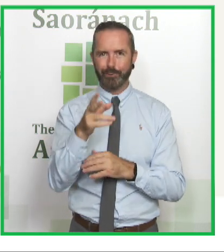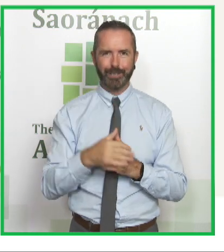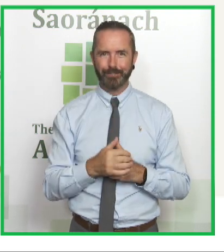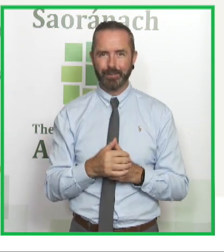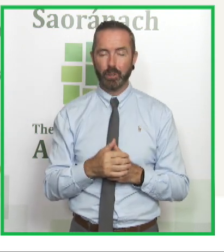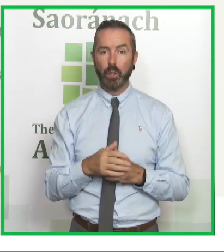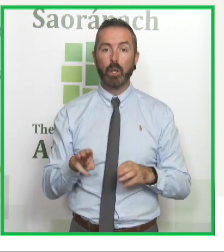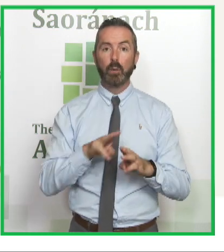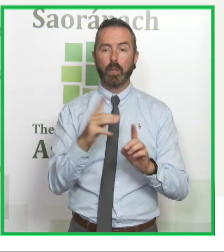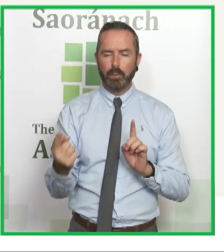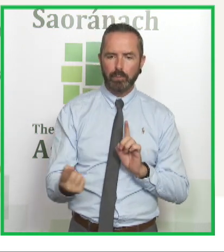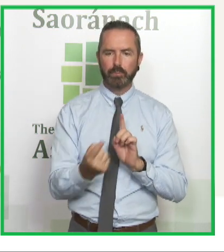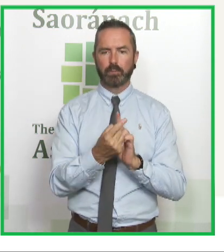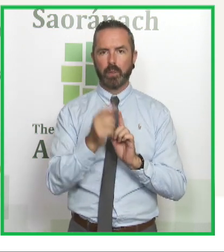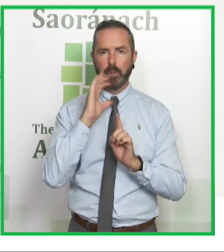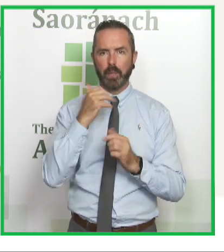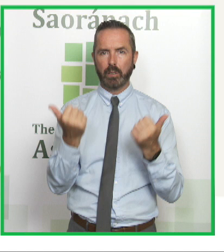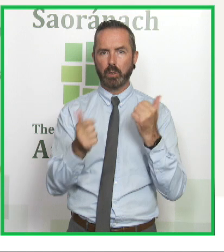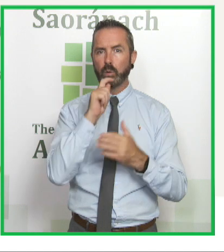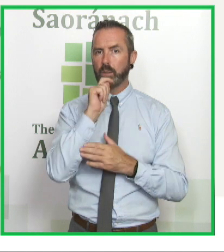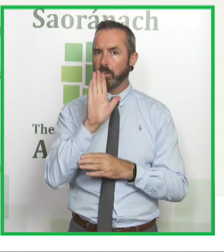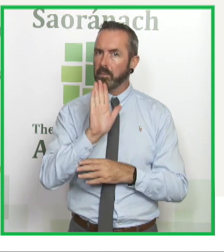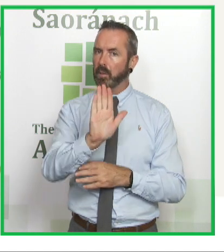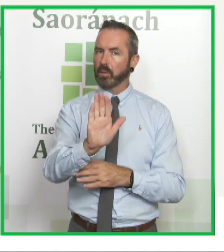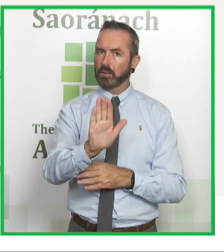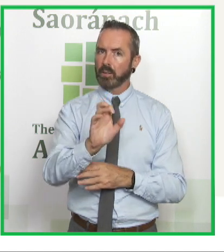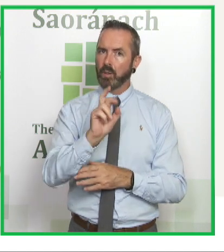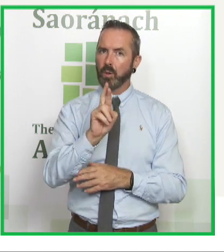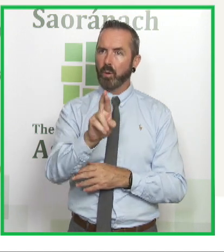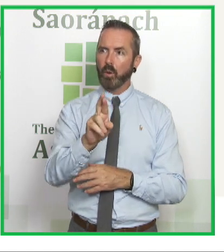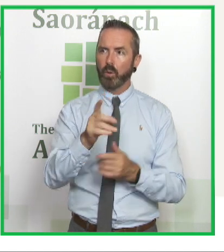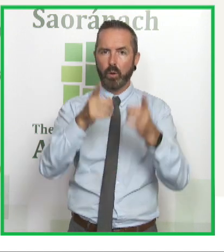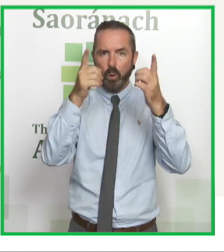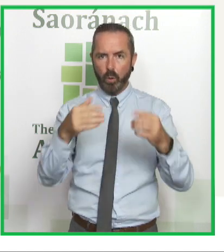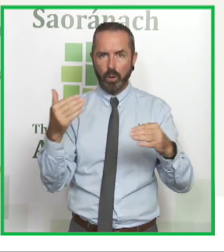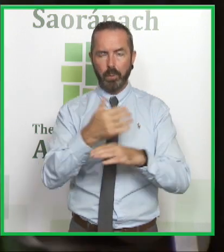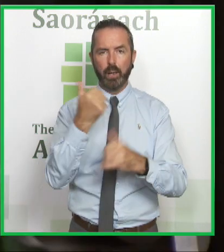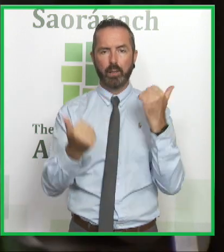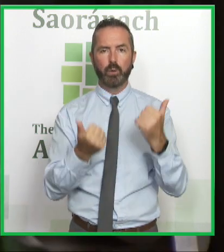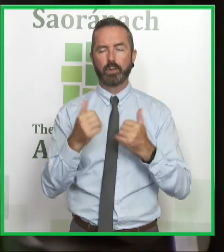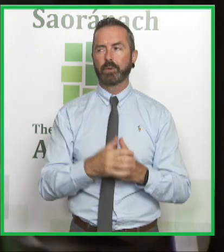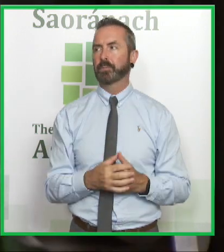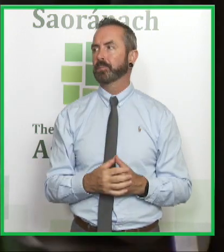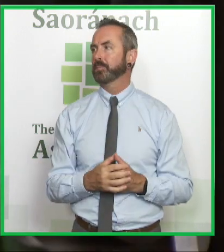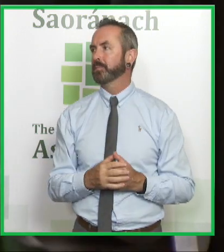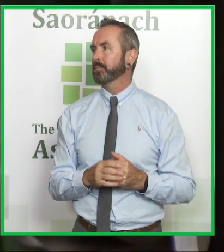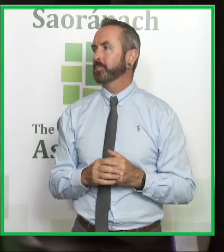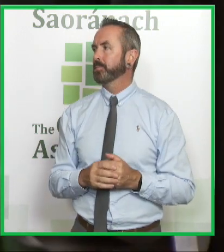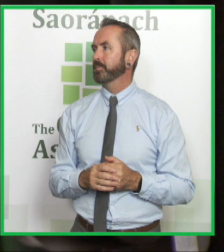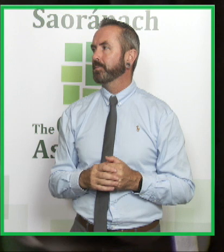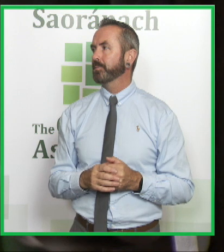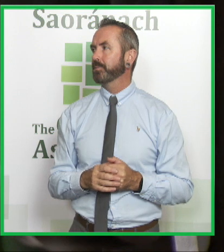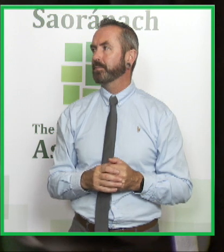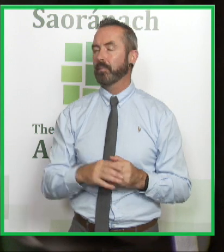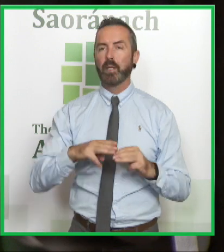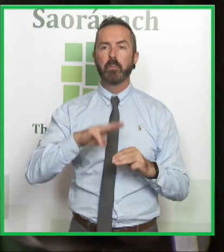engage with us because they are directed to do so by the court or are under an order of the court. While the majority of our